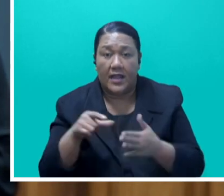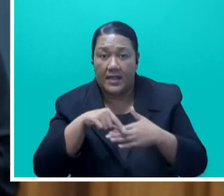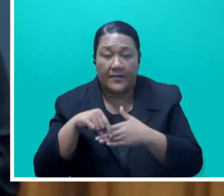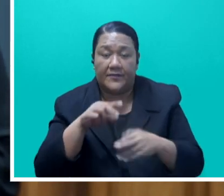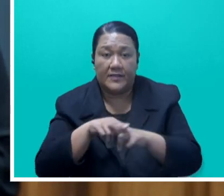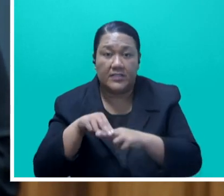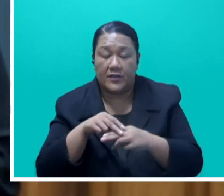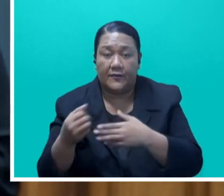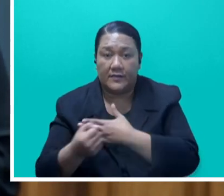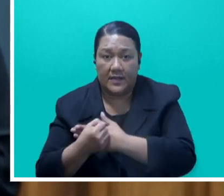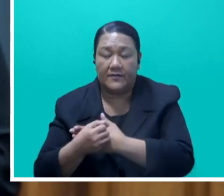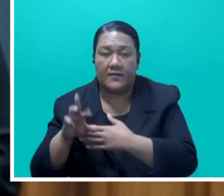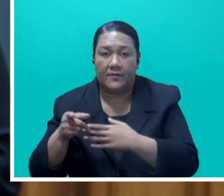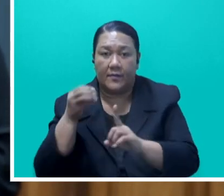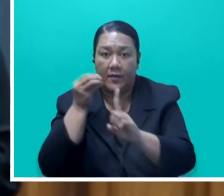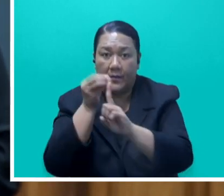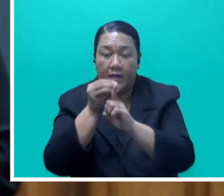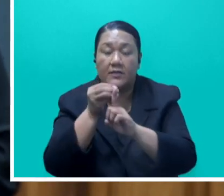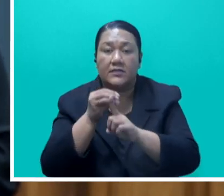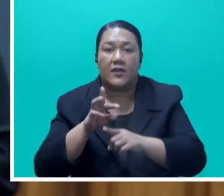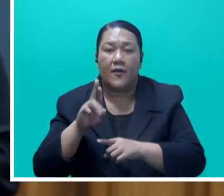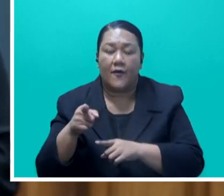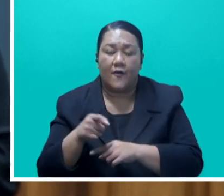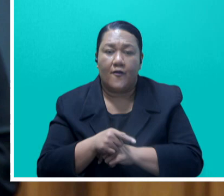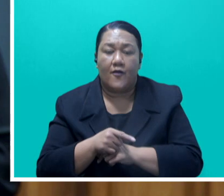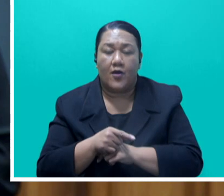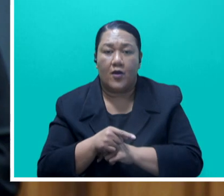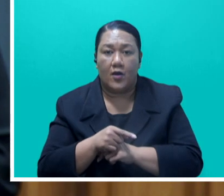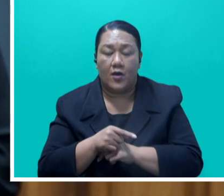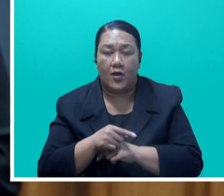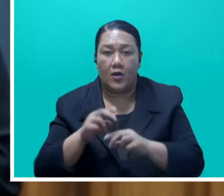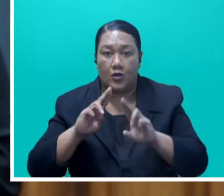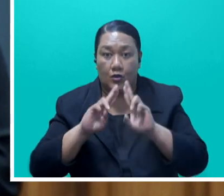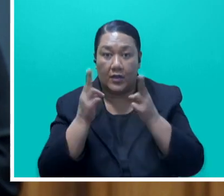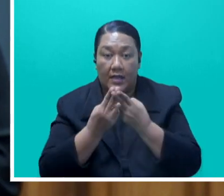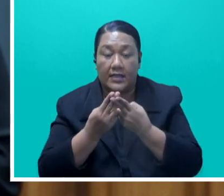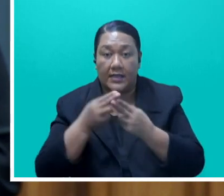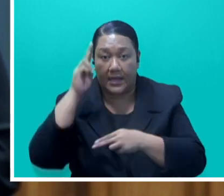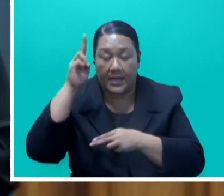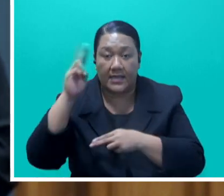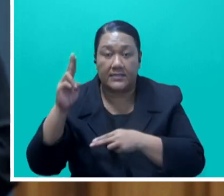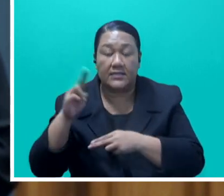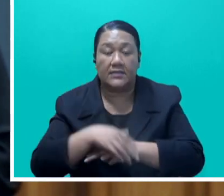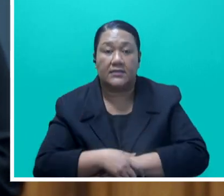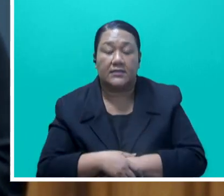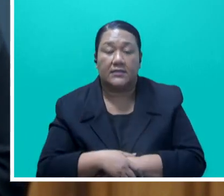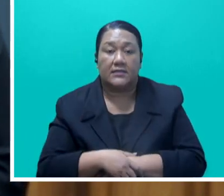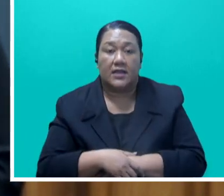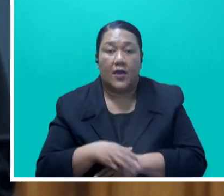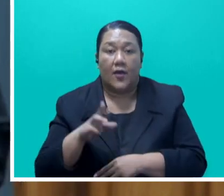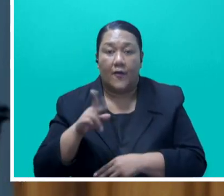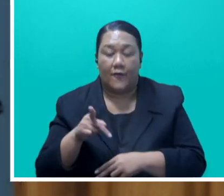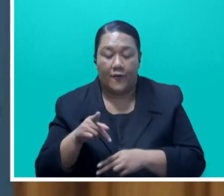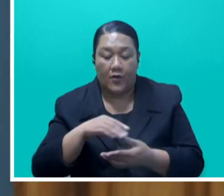safety and security obligations as a member state of the United Nations International Civil Aviation